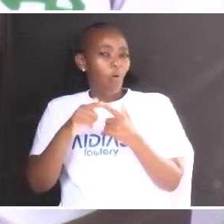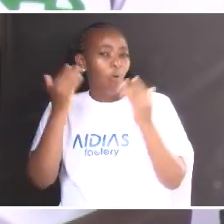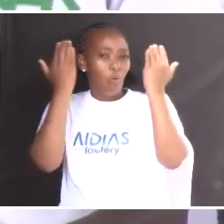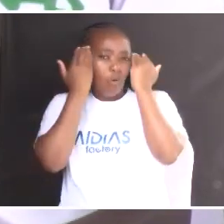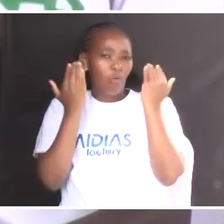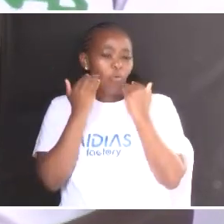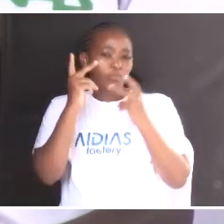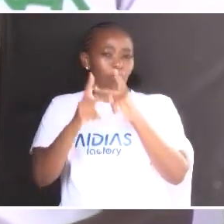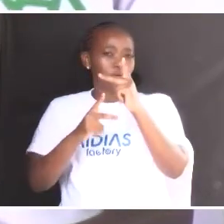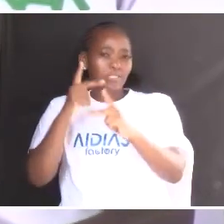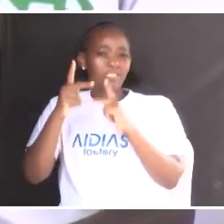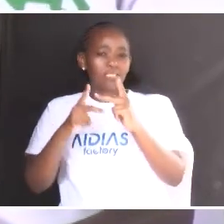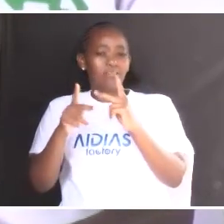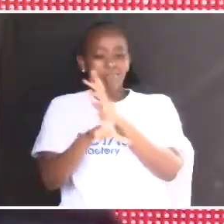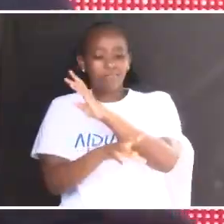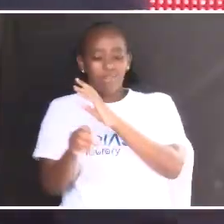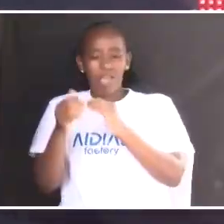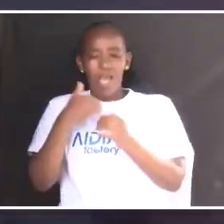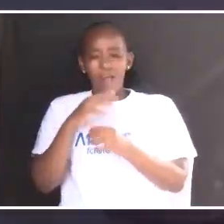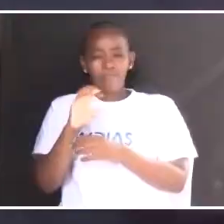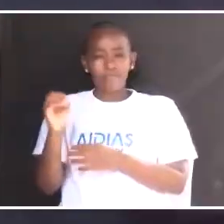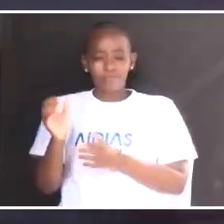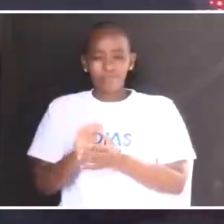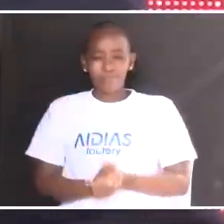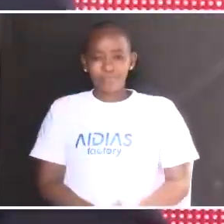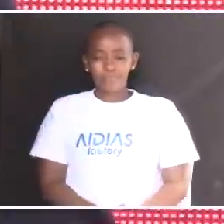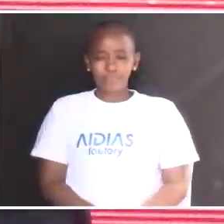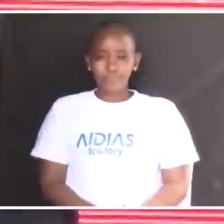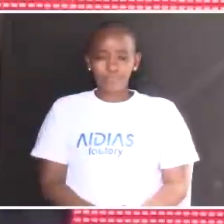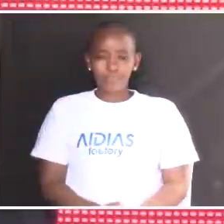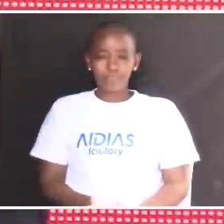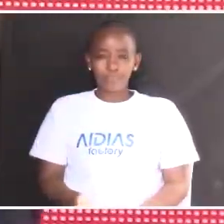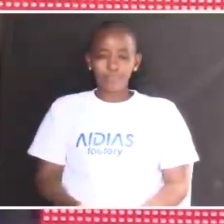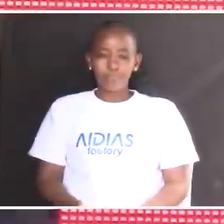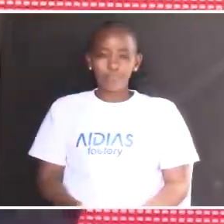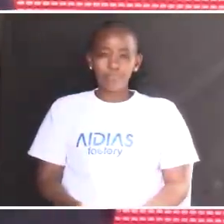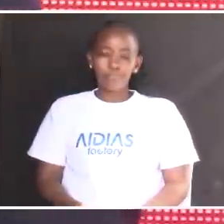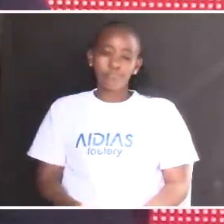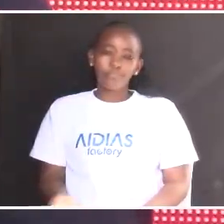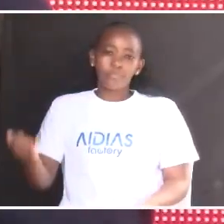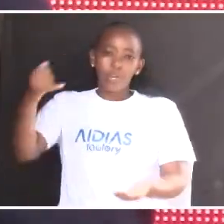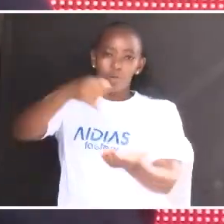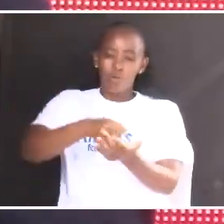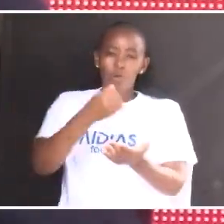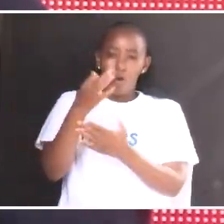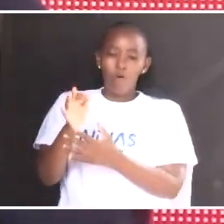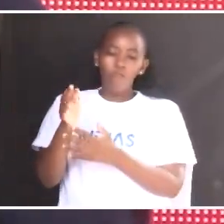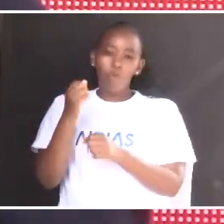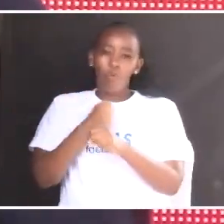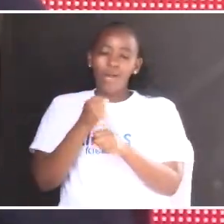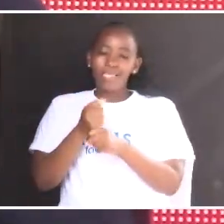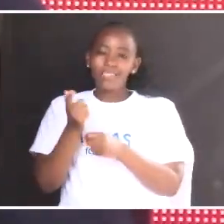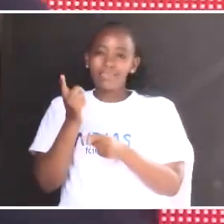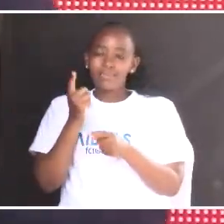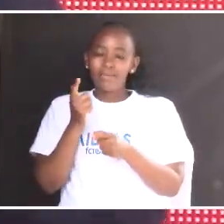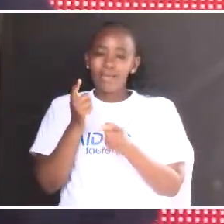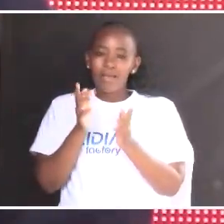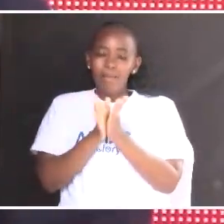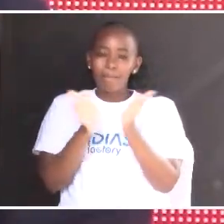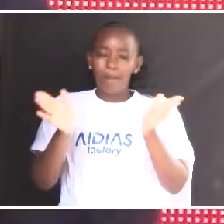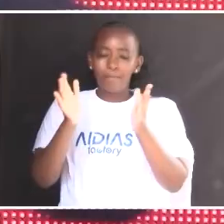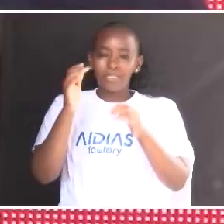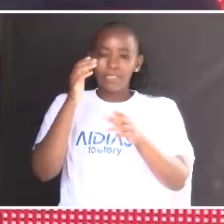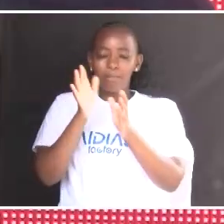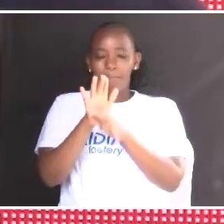proceedings. There is no infringement, ladies and gentlemen. Inclusion of a work in an audiovisual work or artistic work in a public place. Kuna mtu